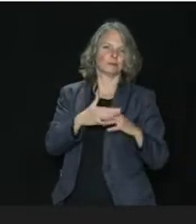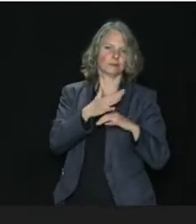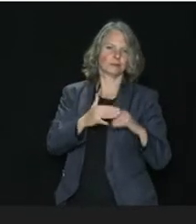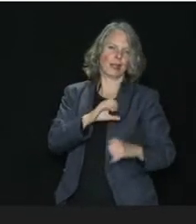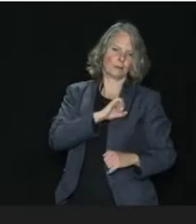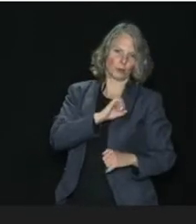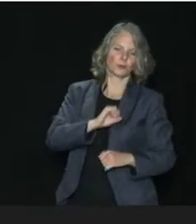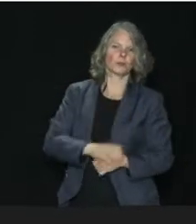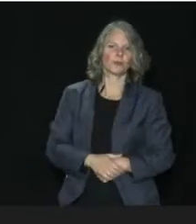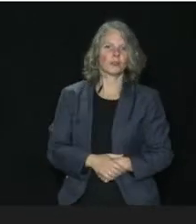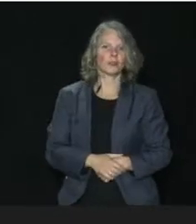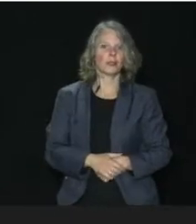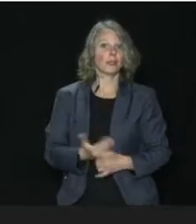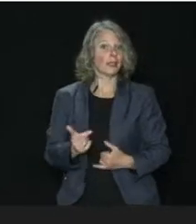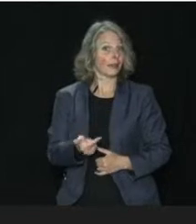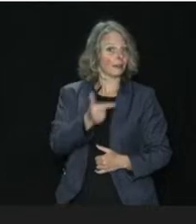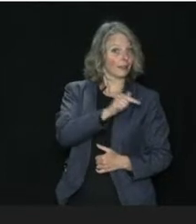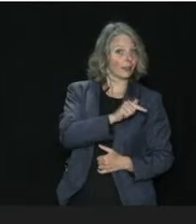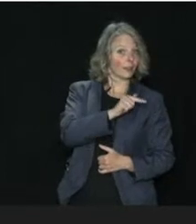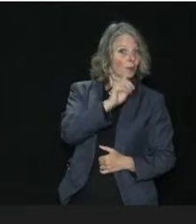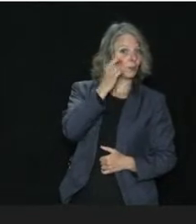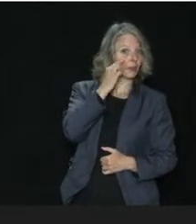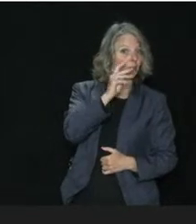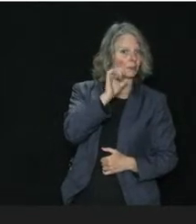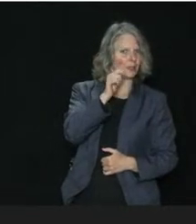And now I think Minister Miller.